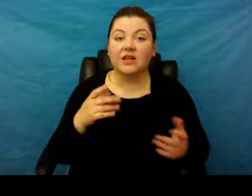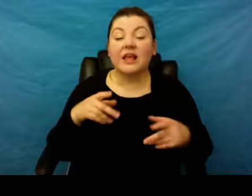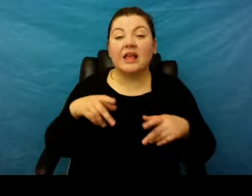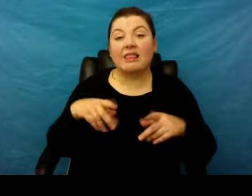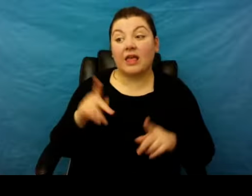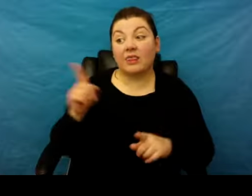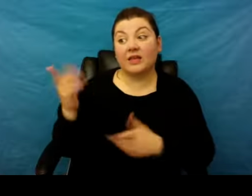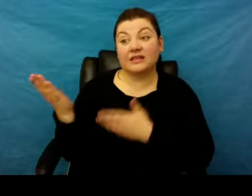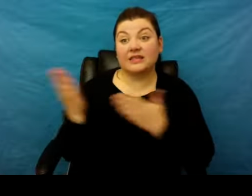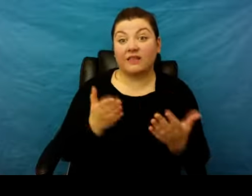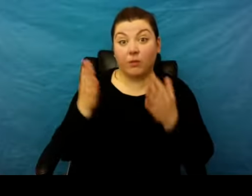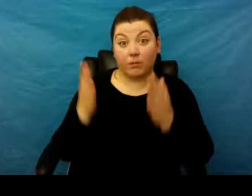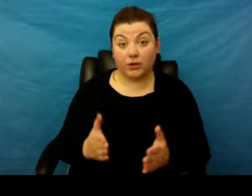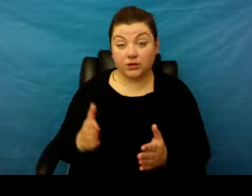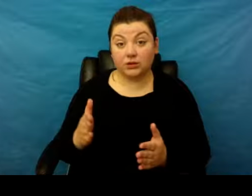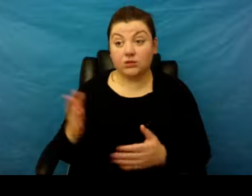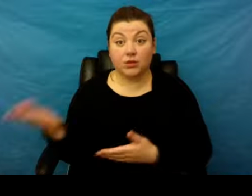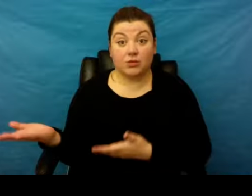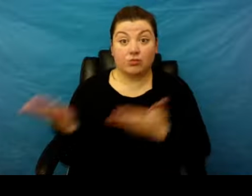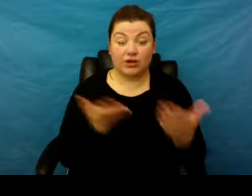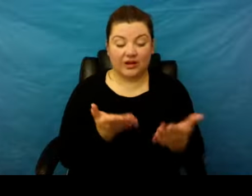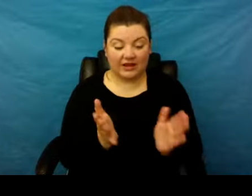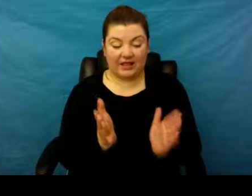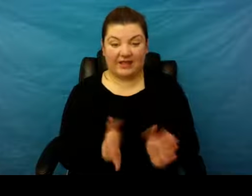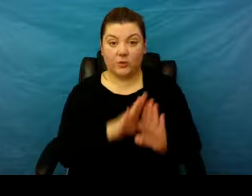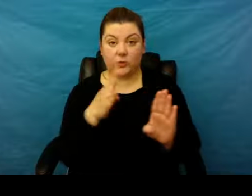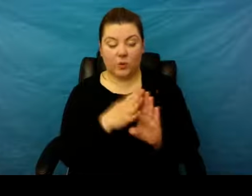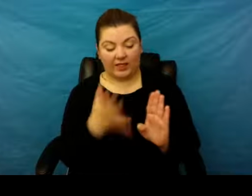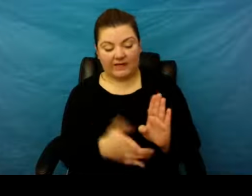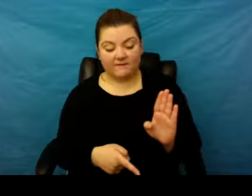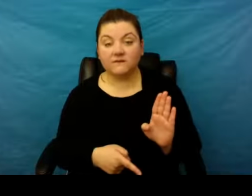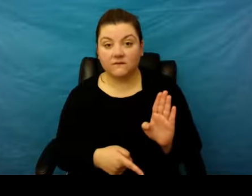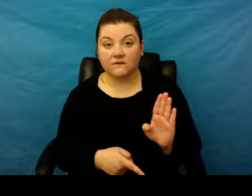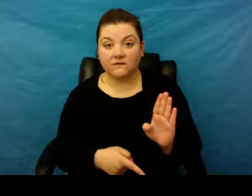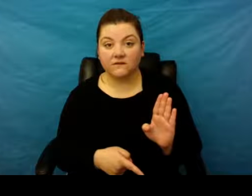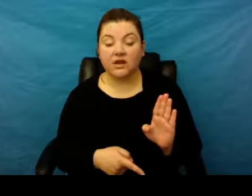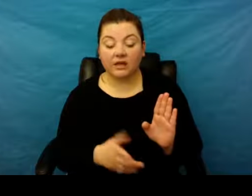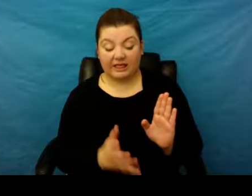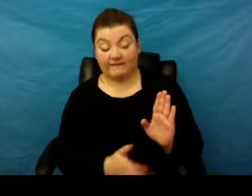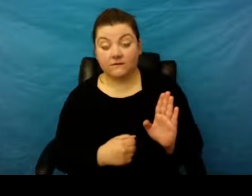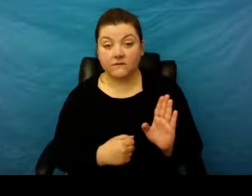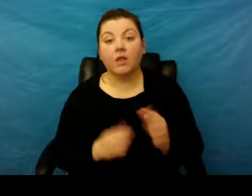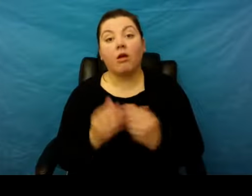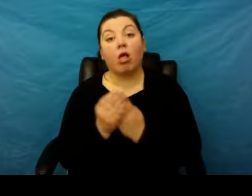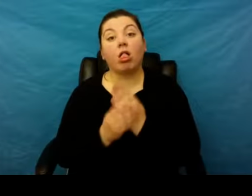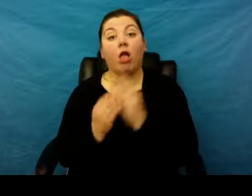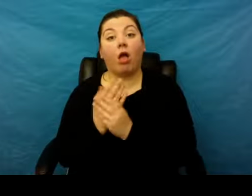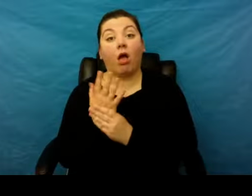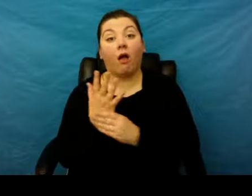food that they're delivering to you outside your door. You could probably pick it up with a glove and then just open the bag and all the